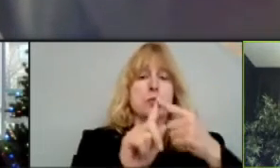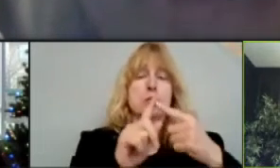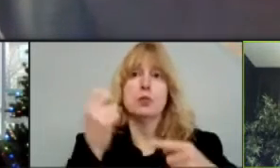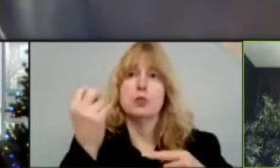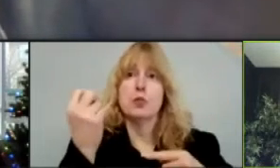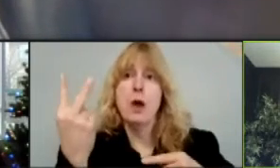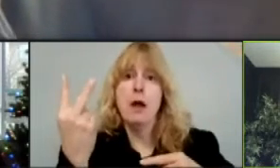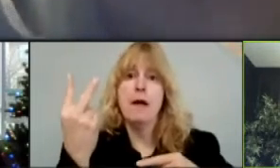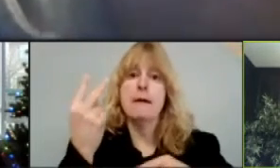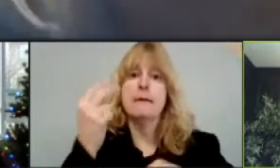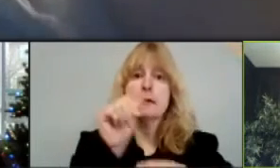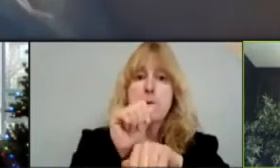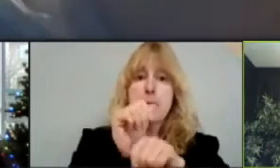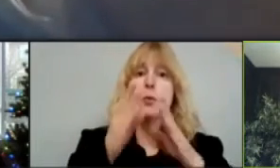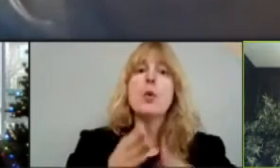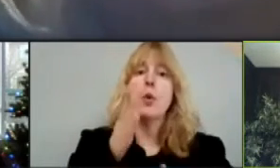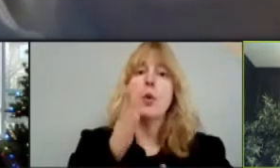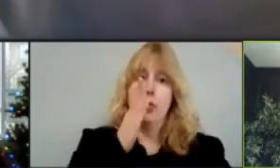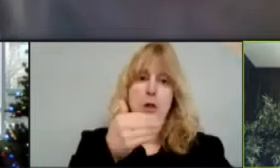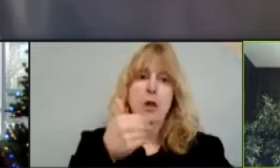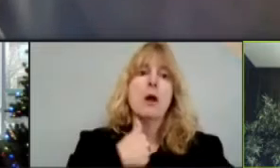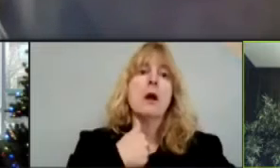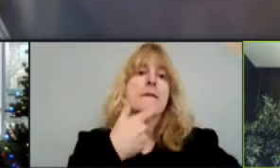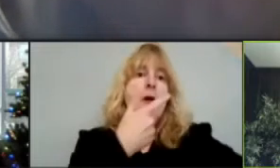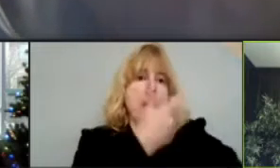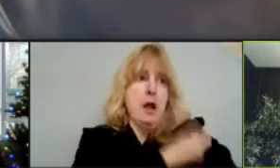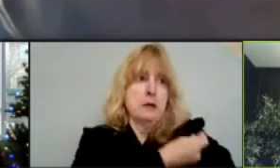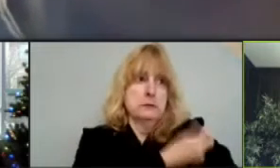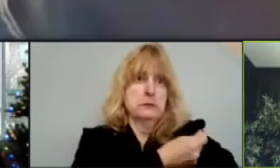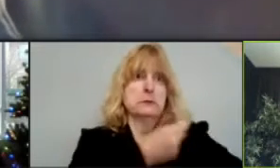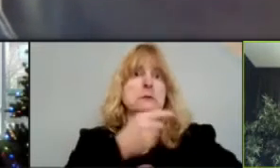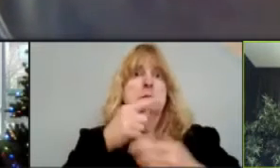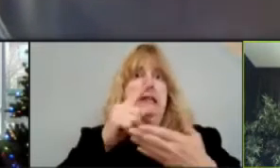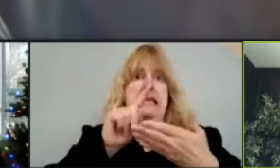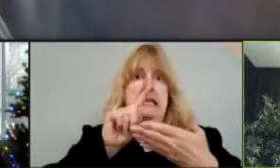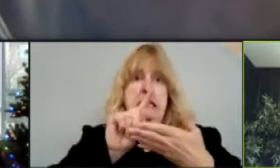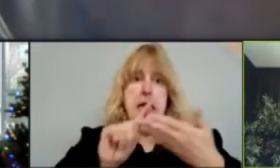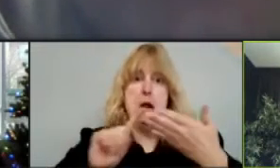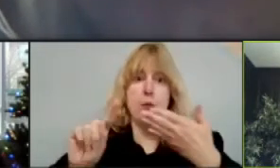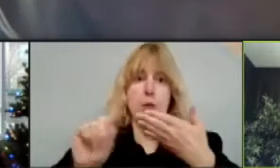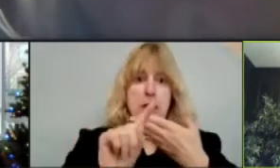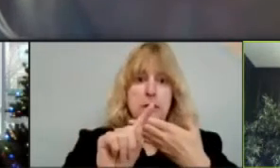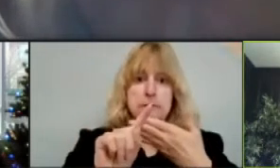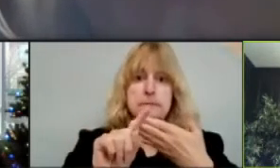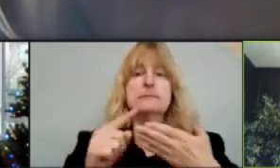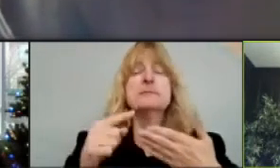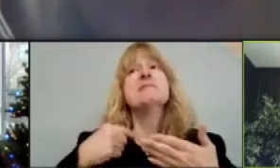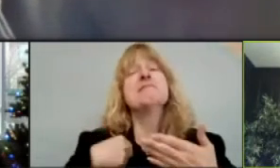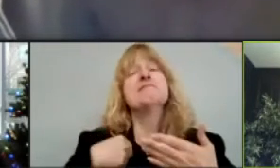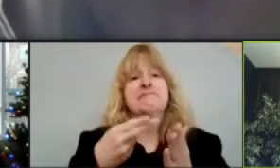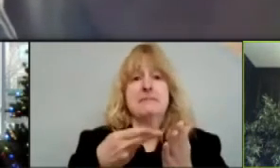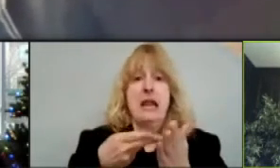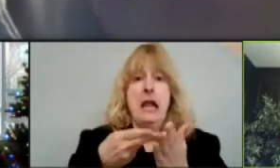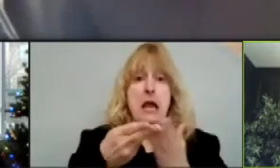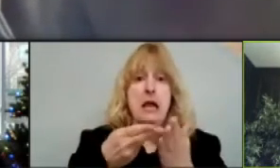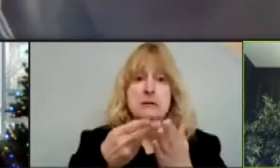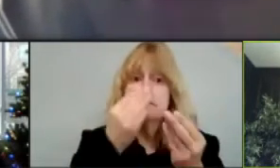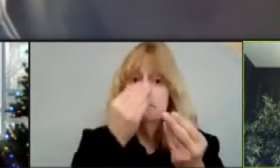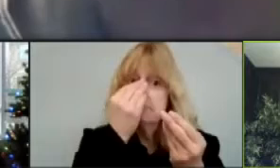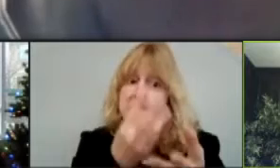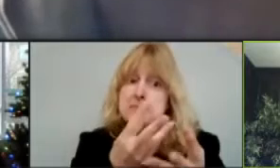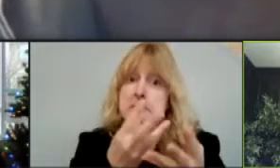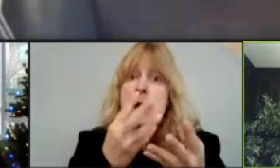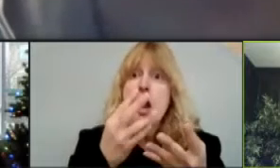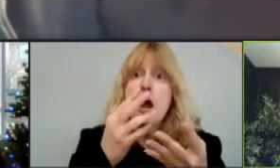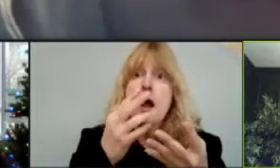employees will have access to the vaccine starting next week. I will be honest and say that the details of that